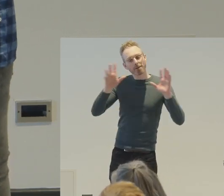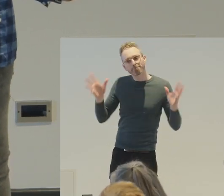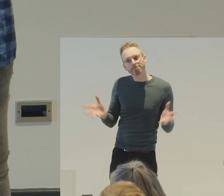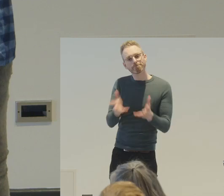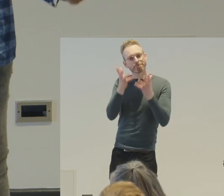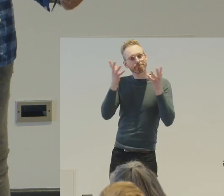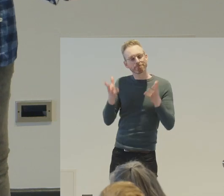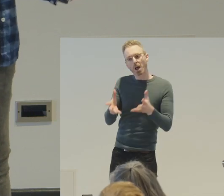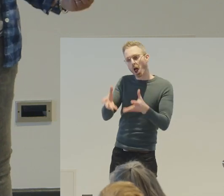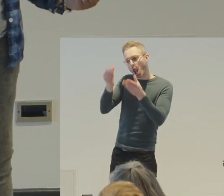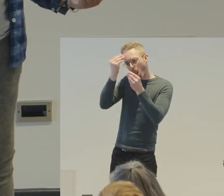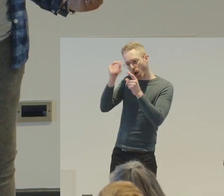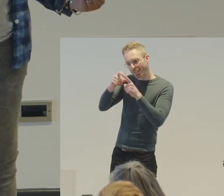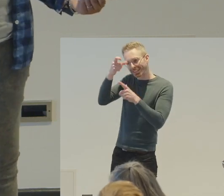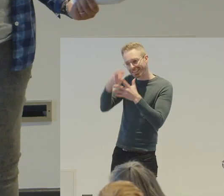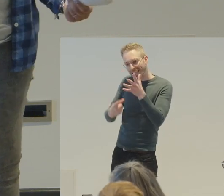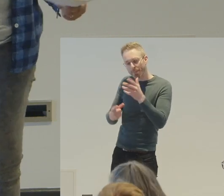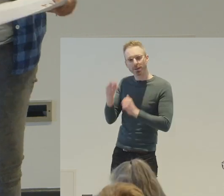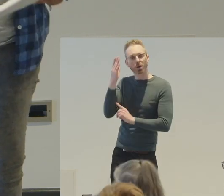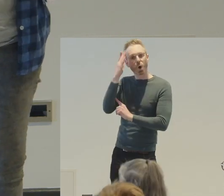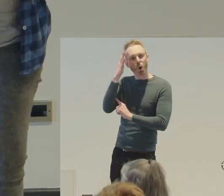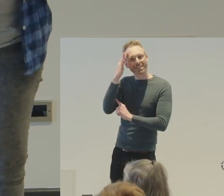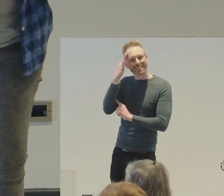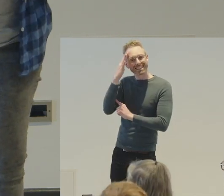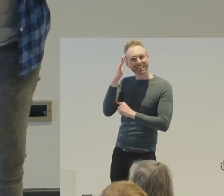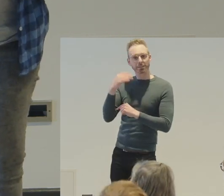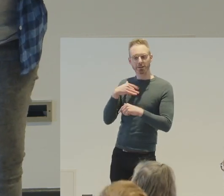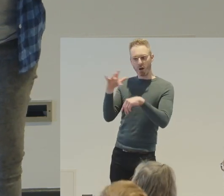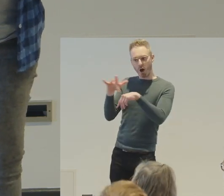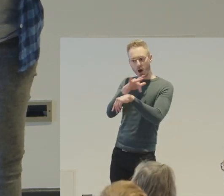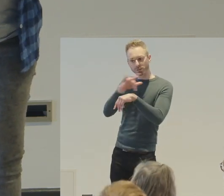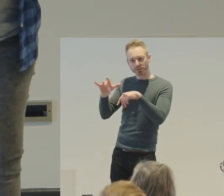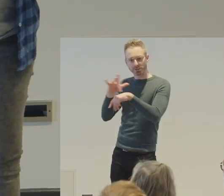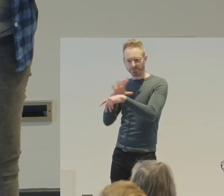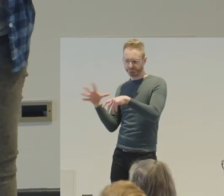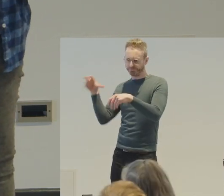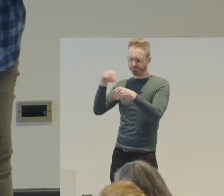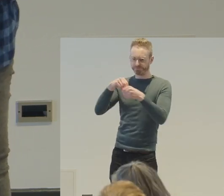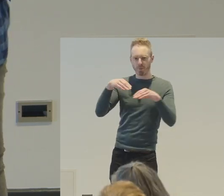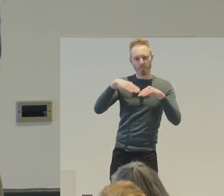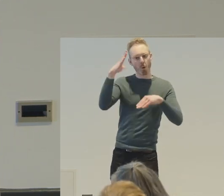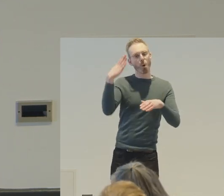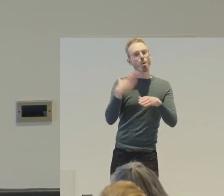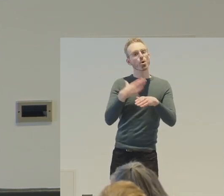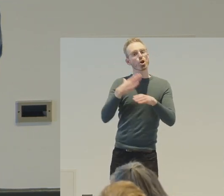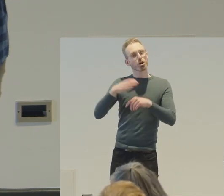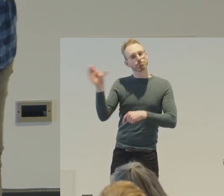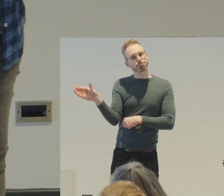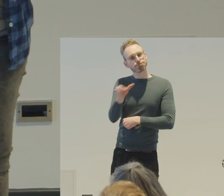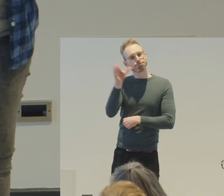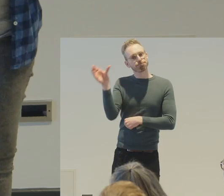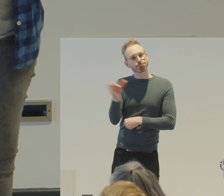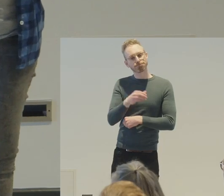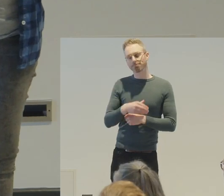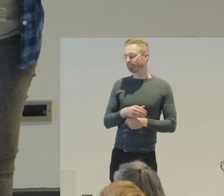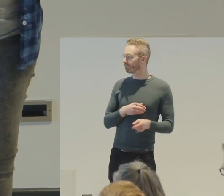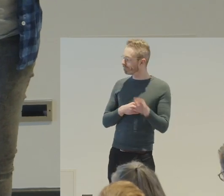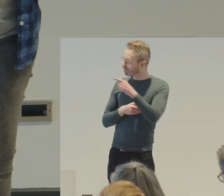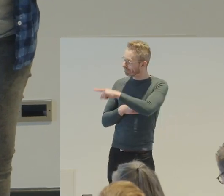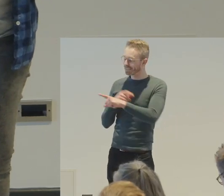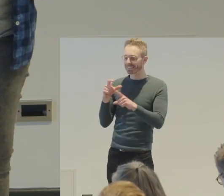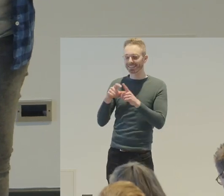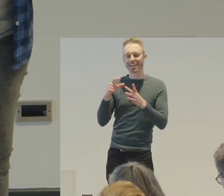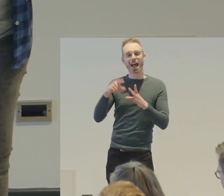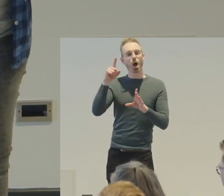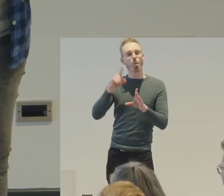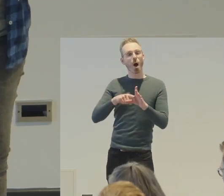learning disabled and autistic artists. DIY Theatre Company are a company of all